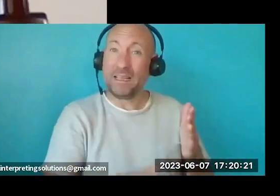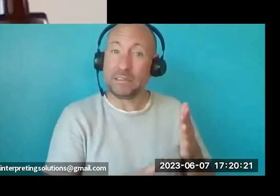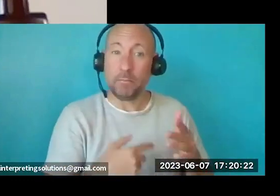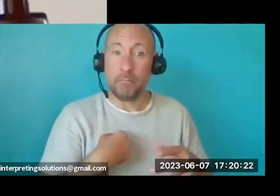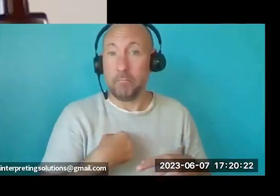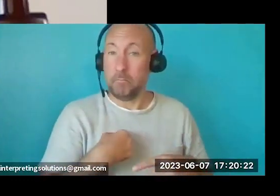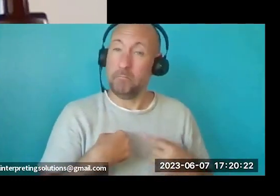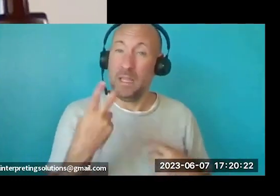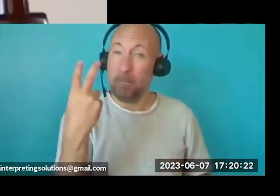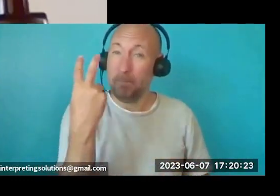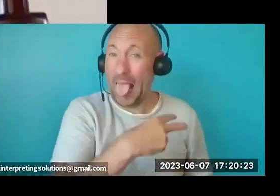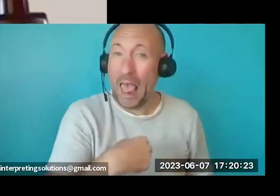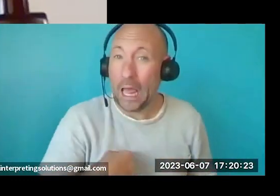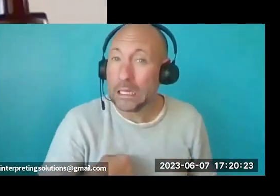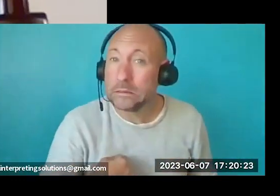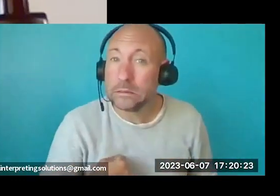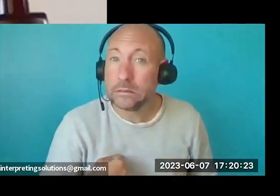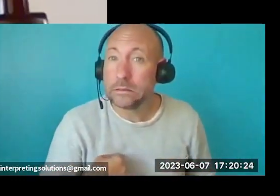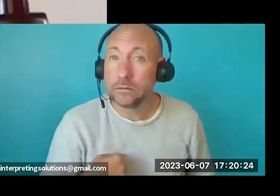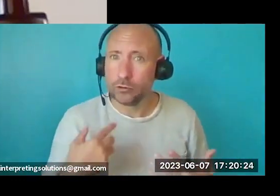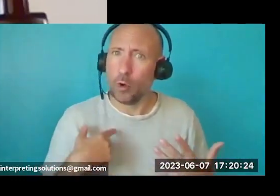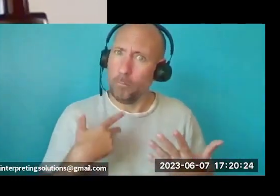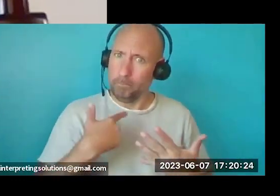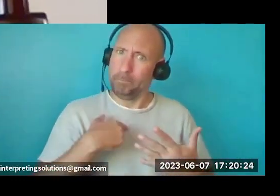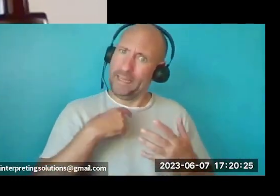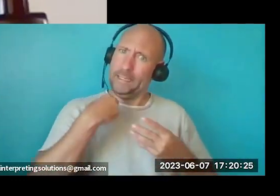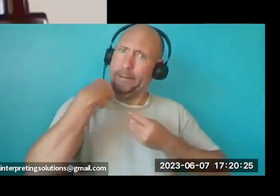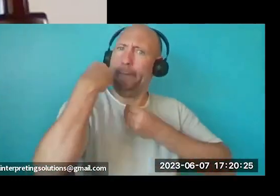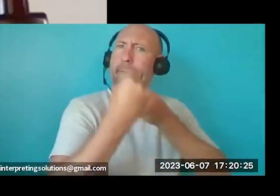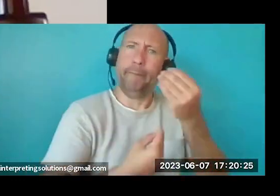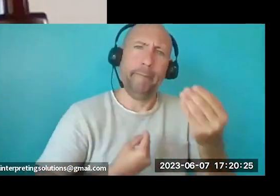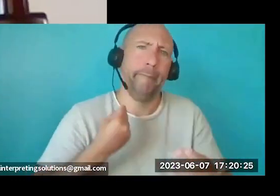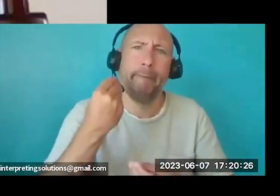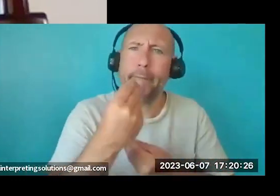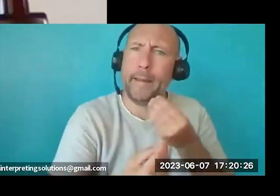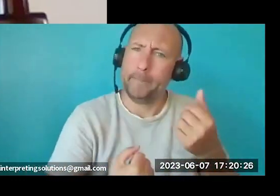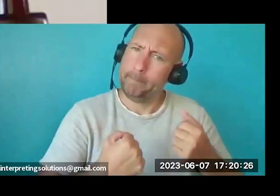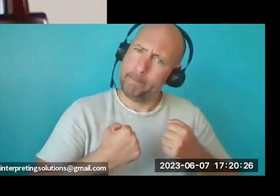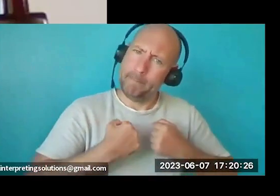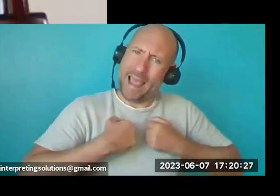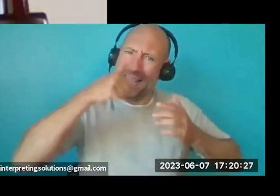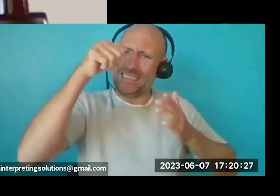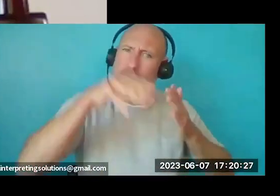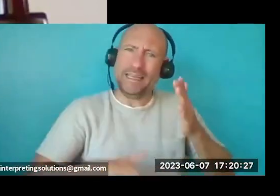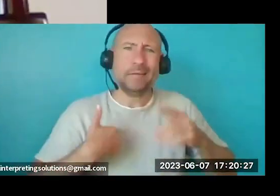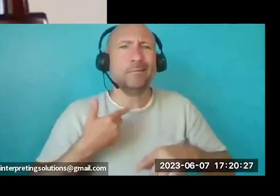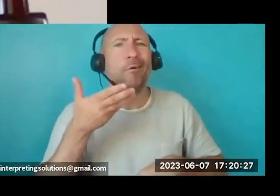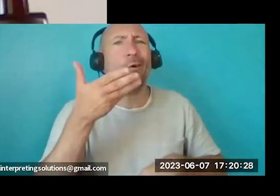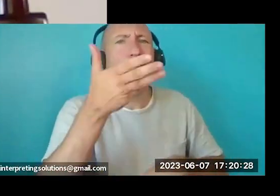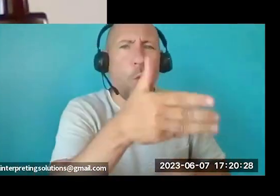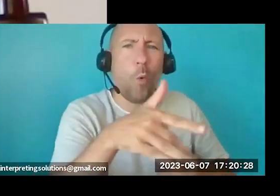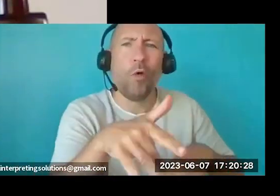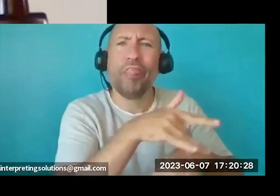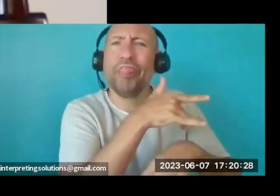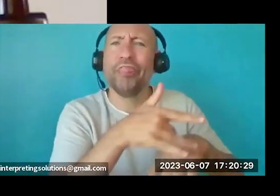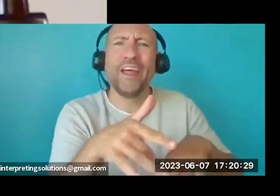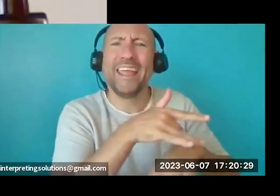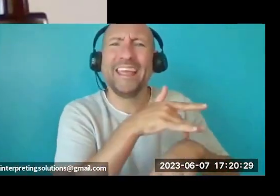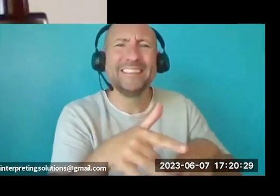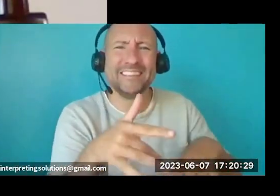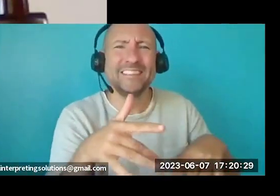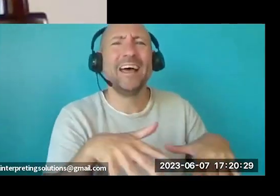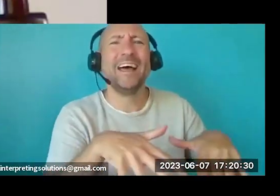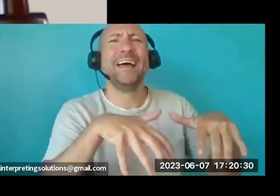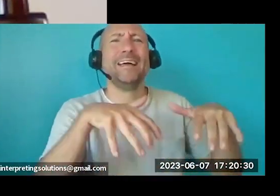blind, so I started with my own experience. And when going to the theater, I always